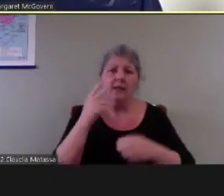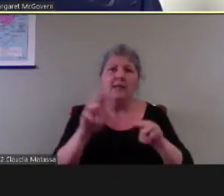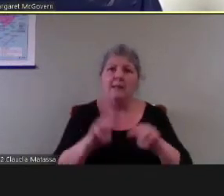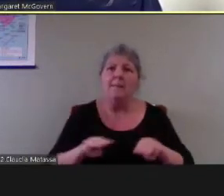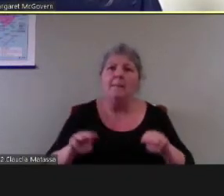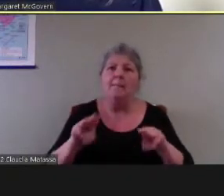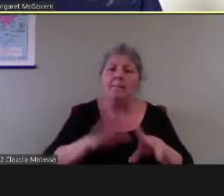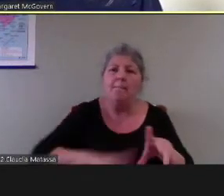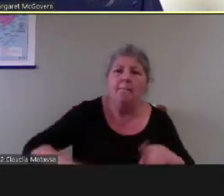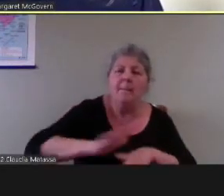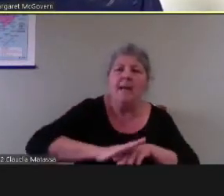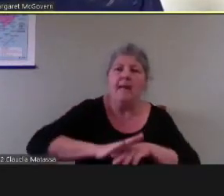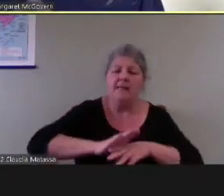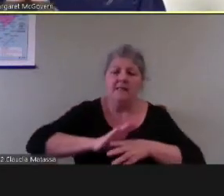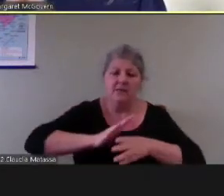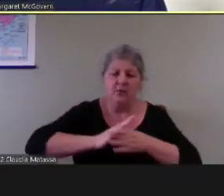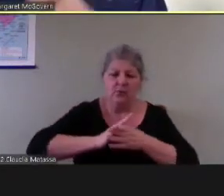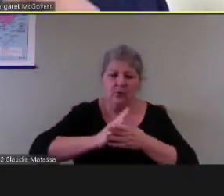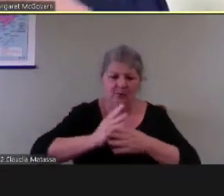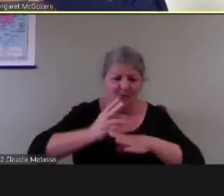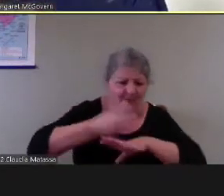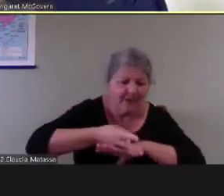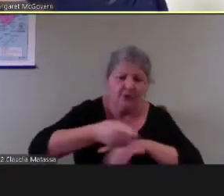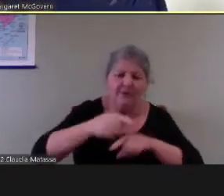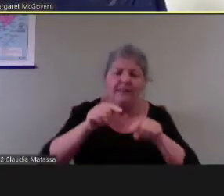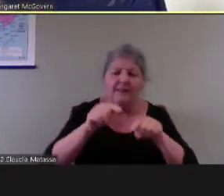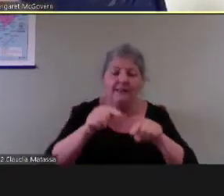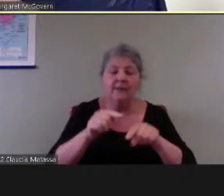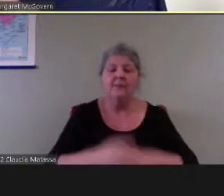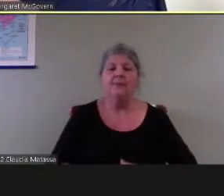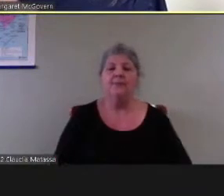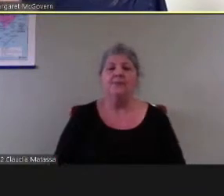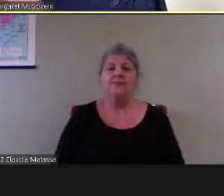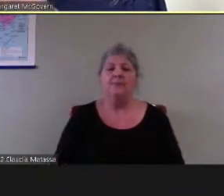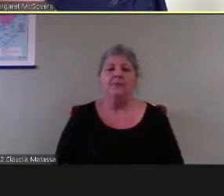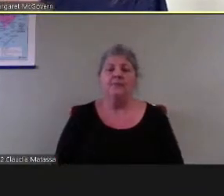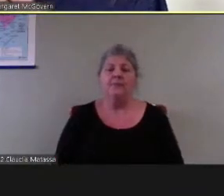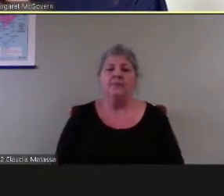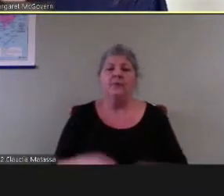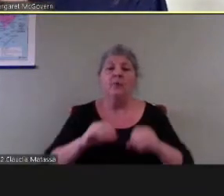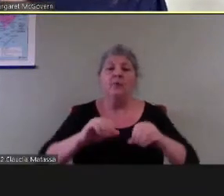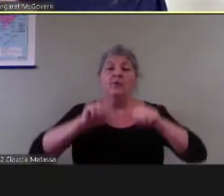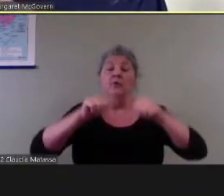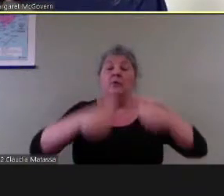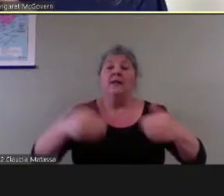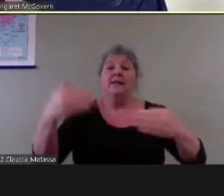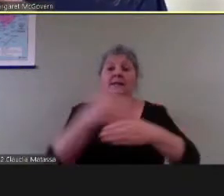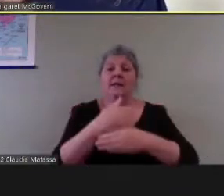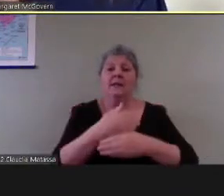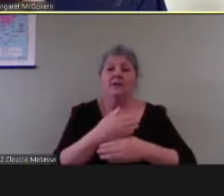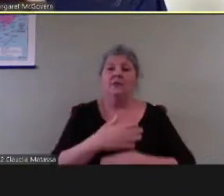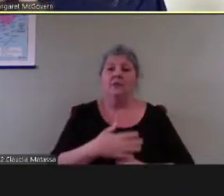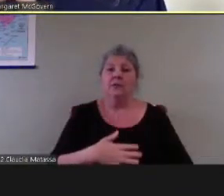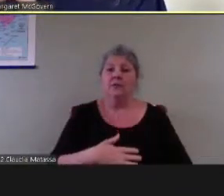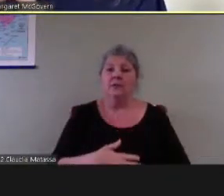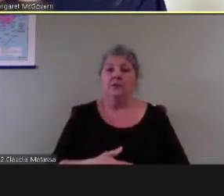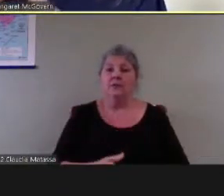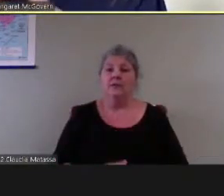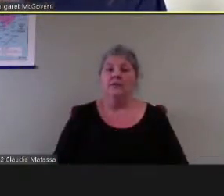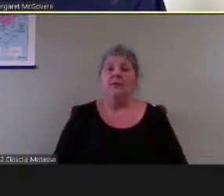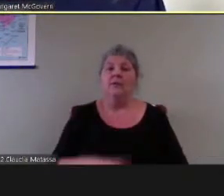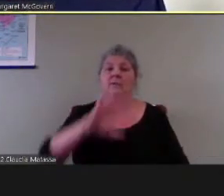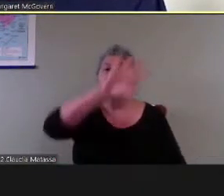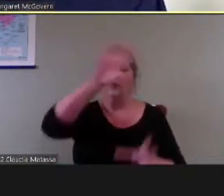this kind of intervention. If we move to the next slide, we'll just give a brief summary of some of the trauma-specific supports